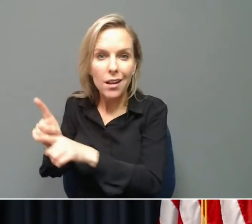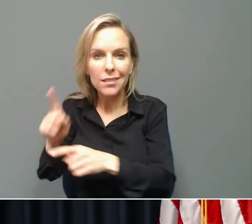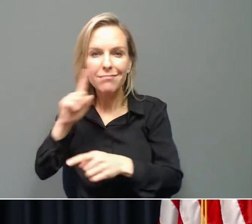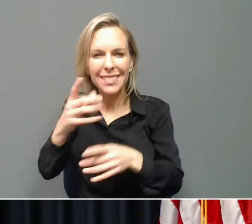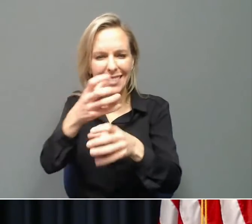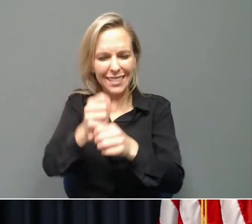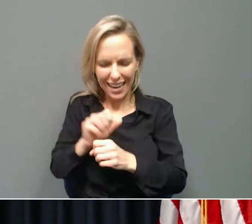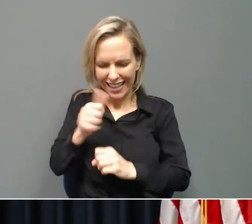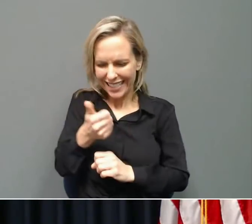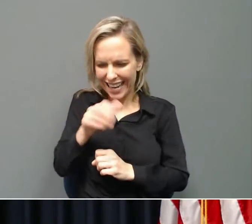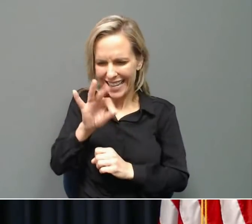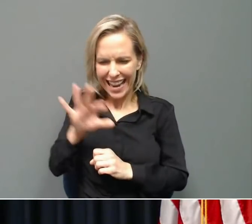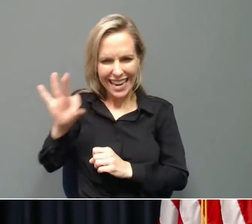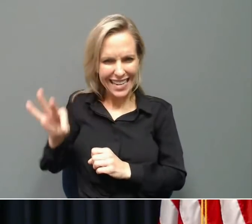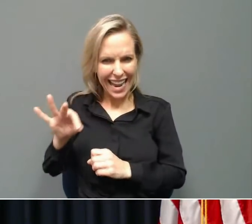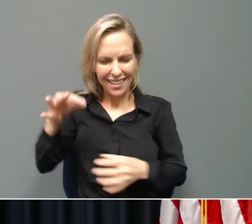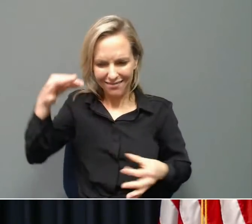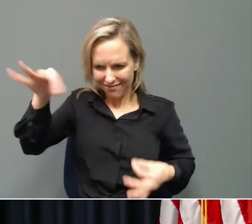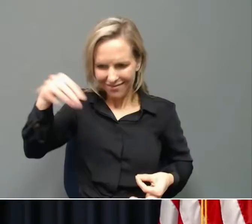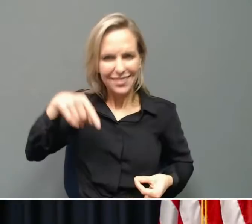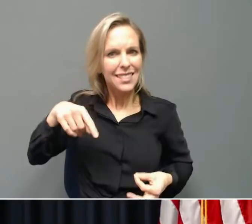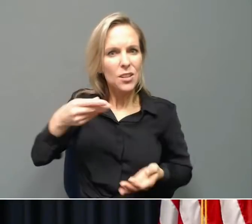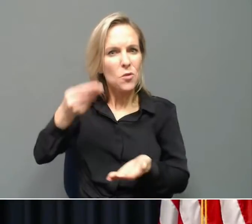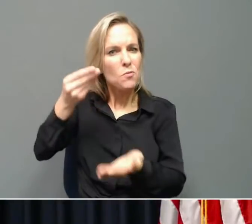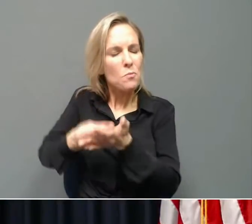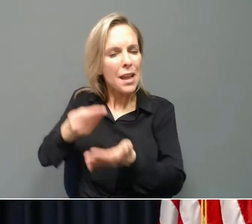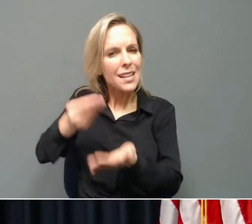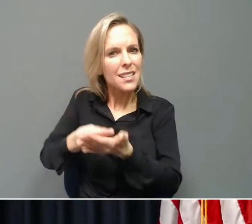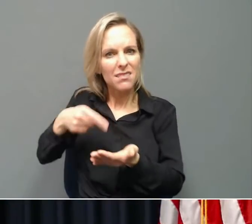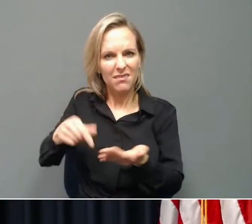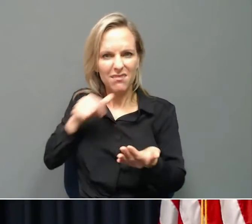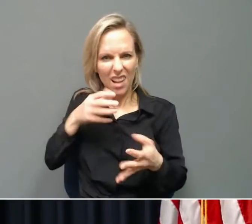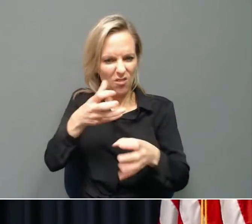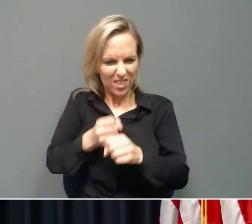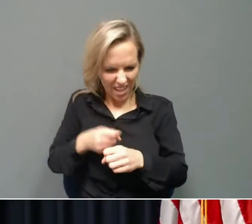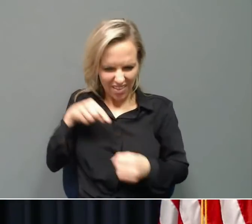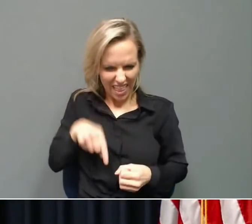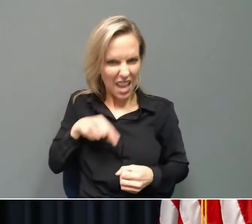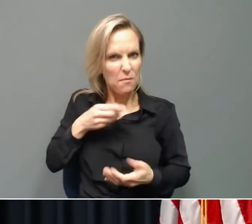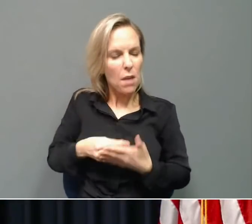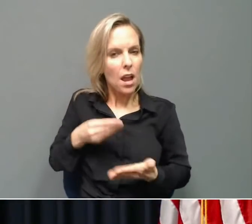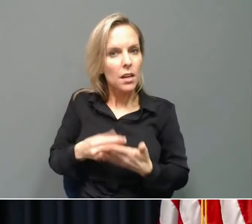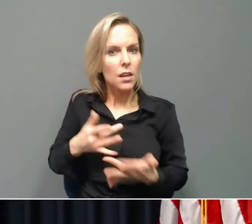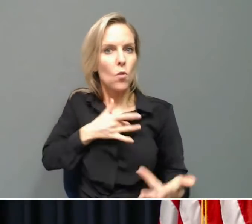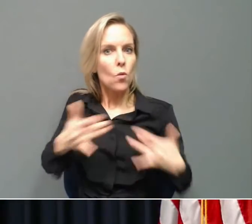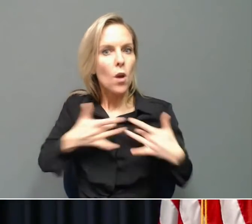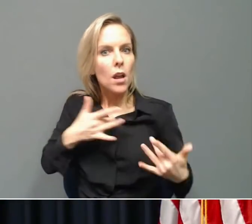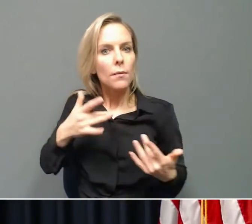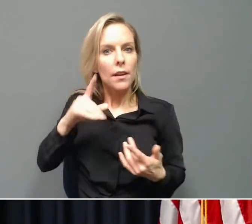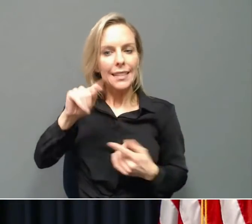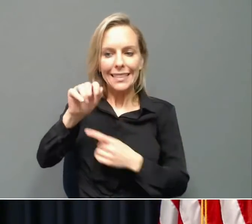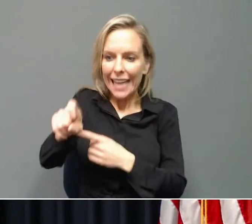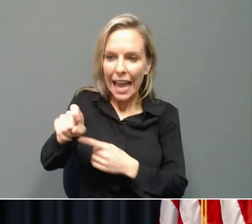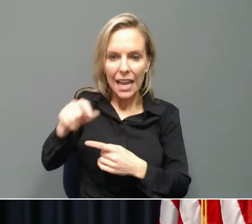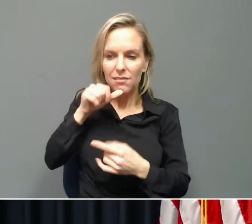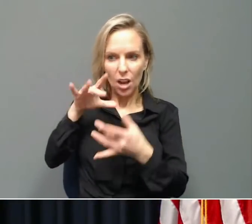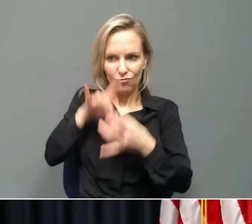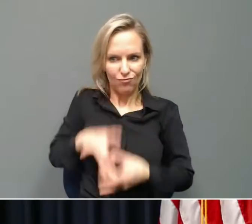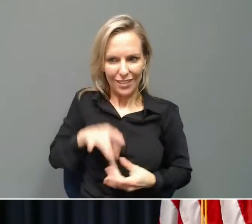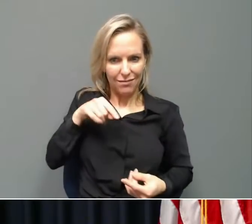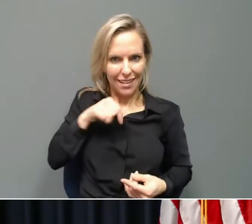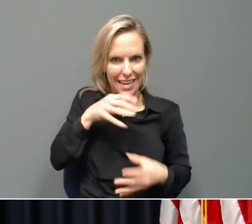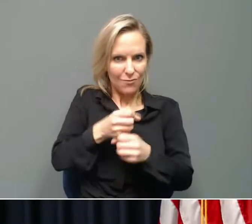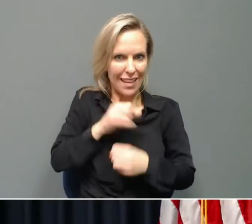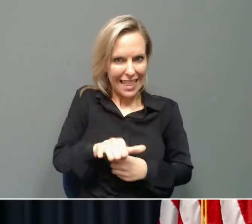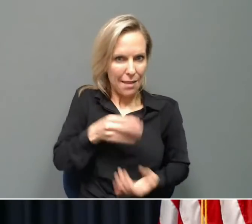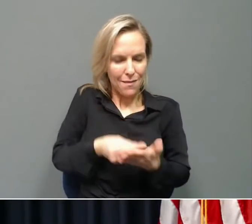1099 as to money that he did not receive. And so he's worried about being taxed on money he didn't receive. What would you